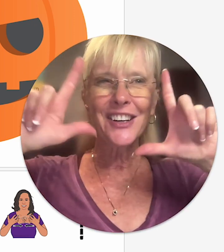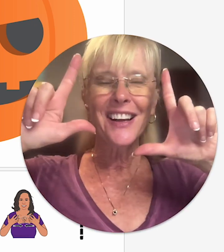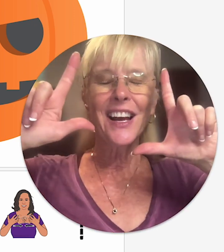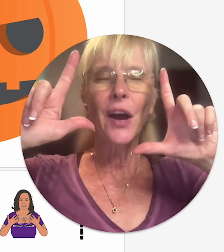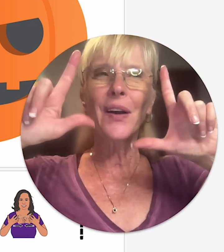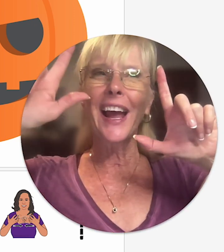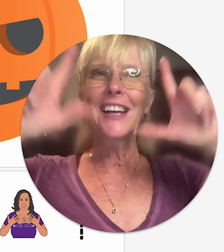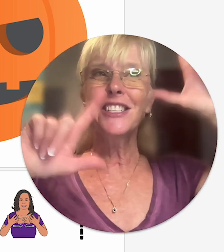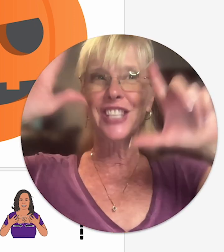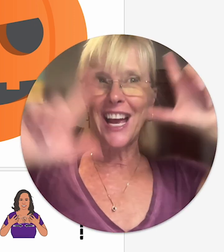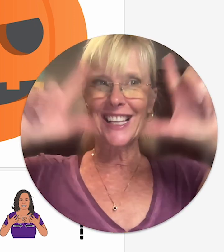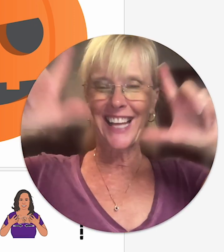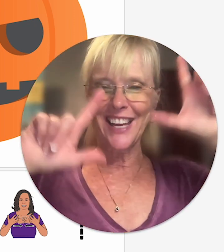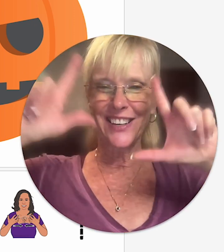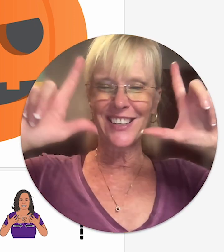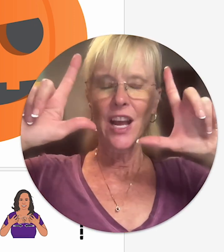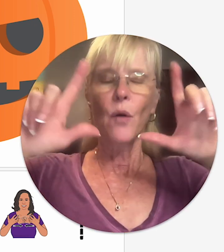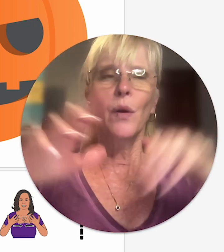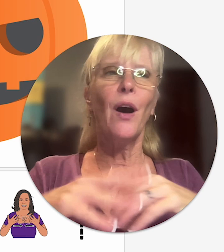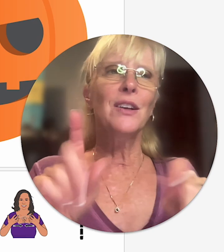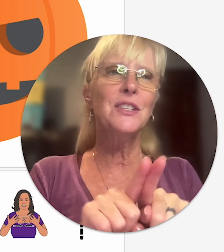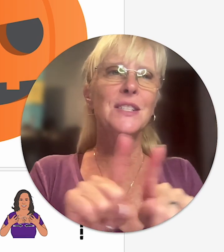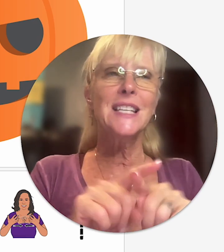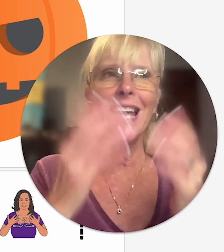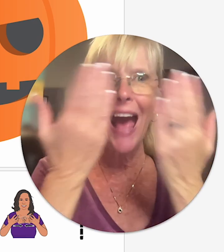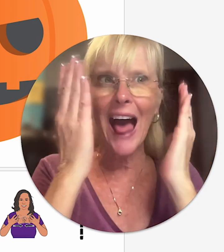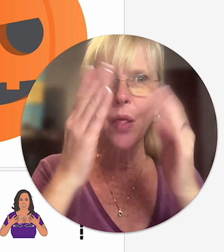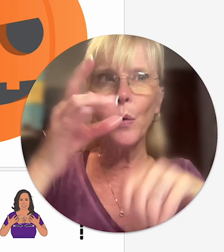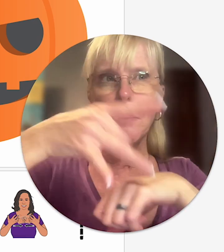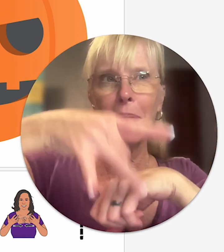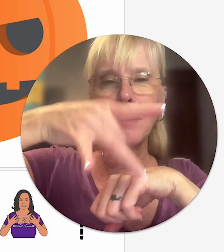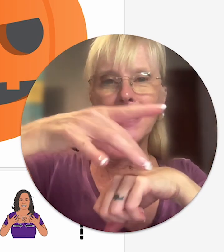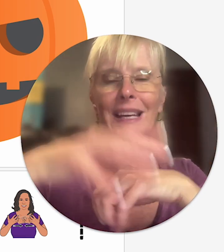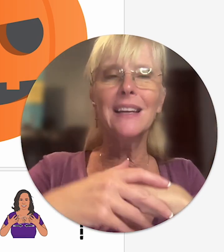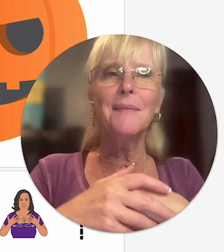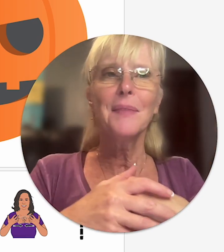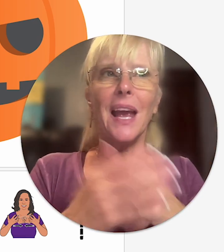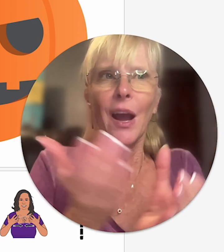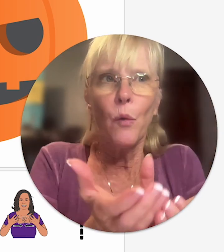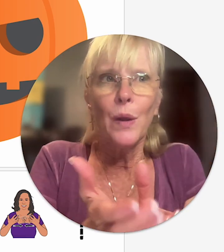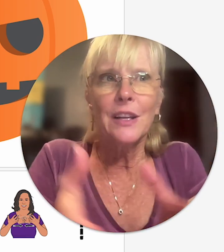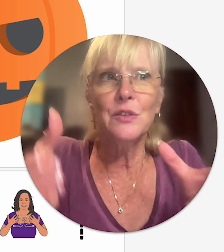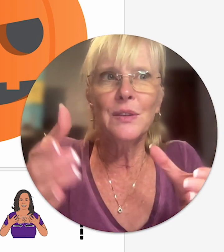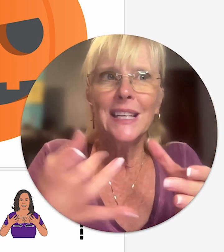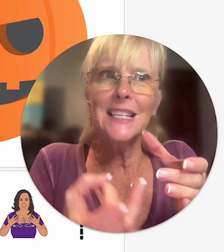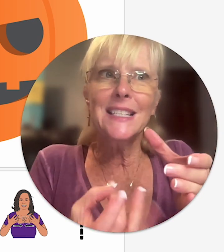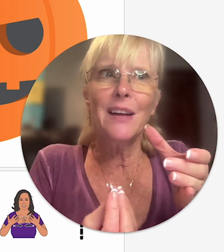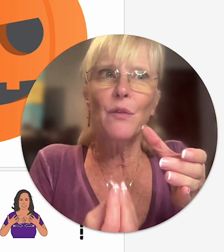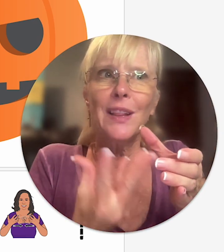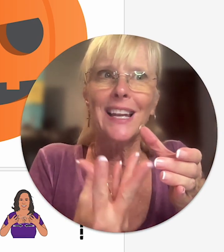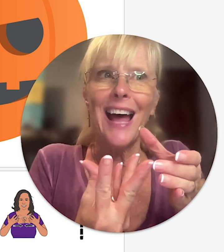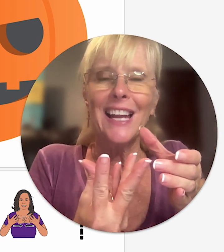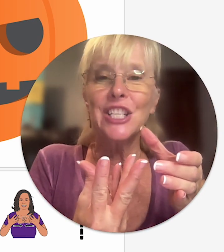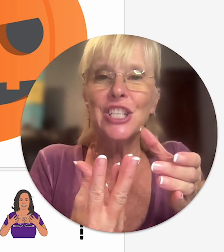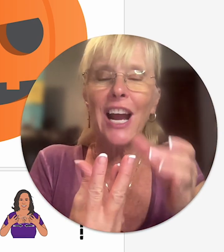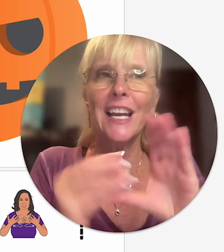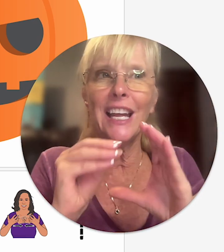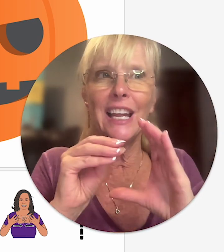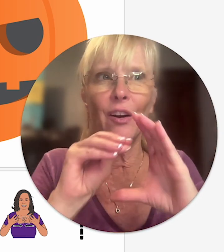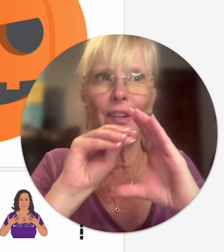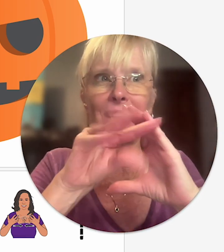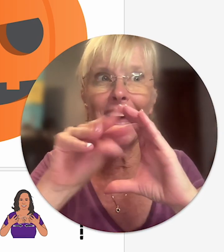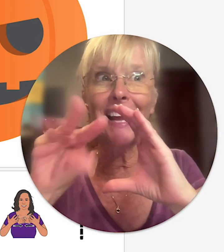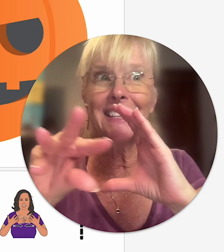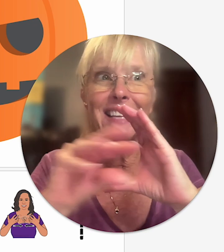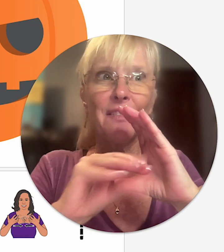Jack-o'-lantern, okay, jack-o'-lantern. We also see Halloween pumpkin, or we can do this and where the light is